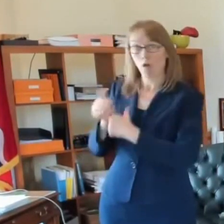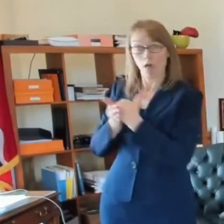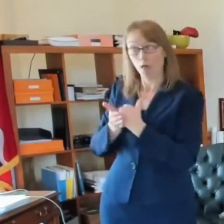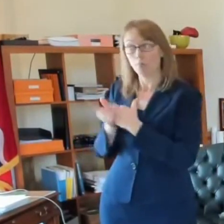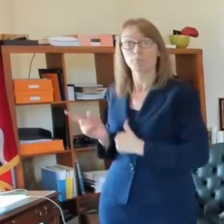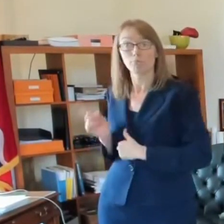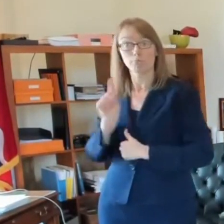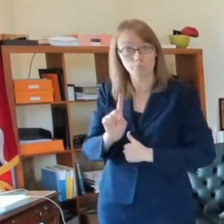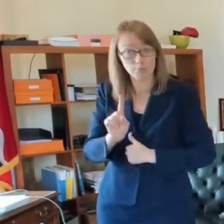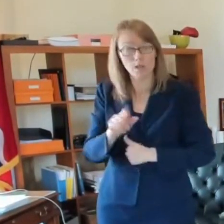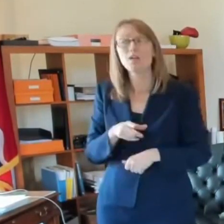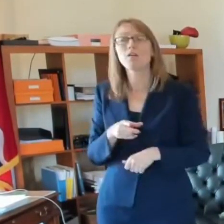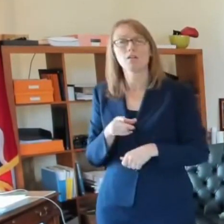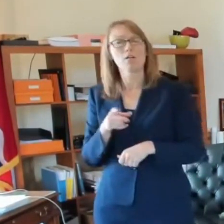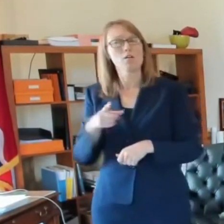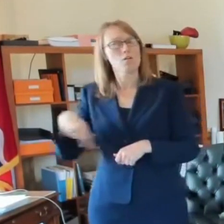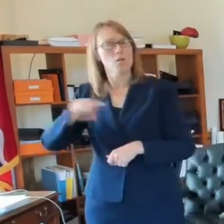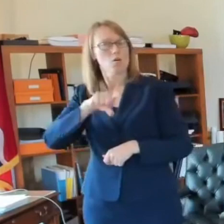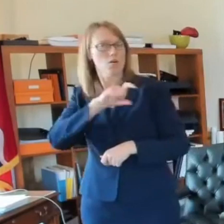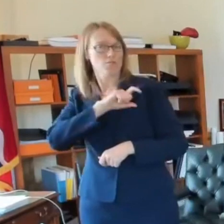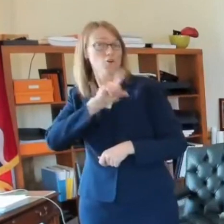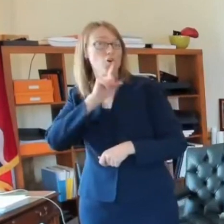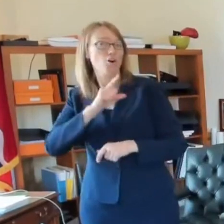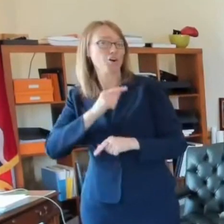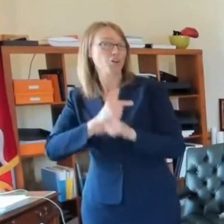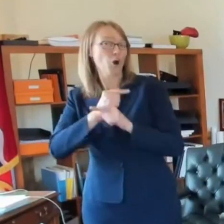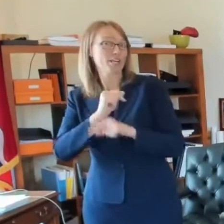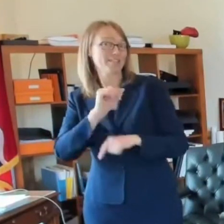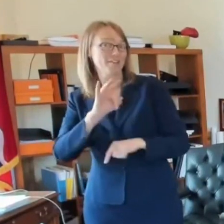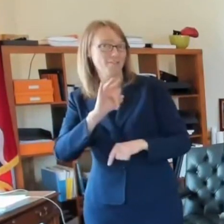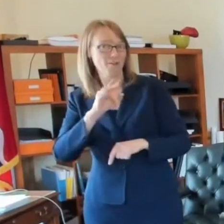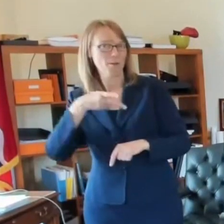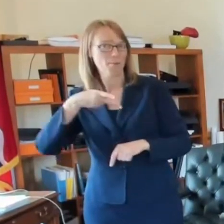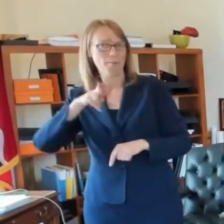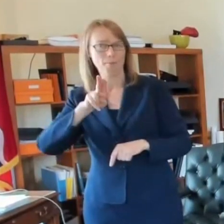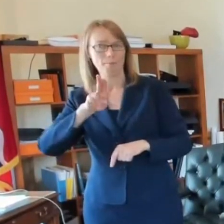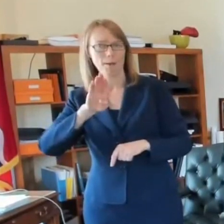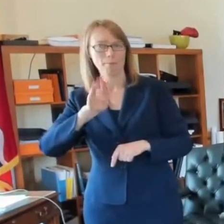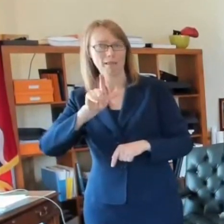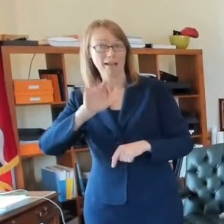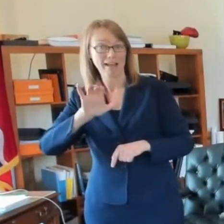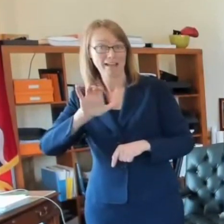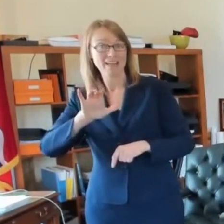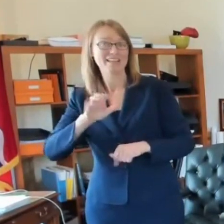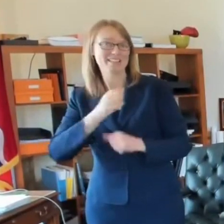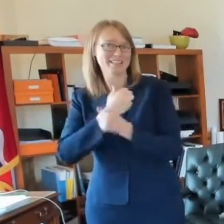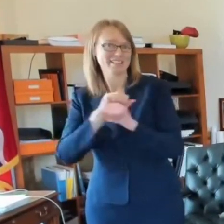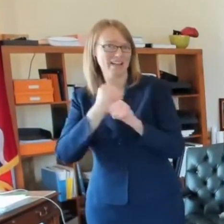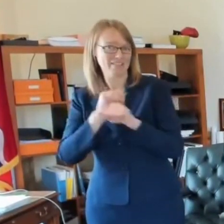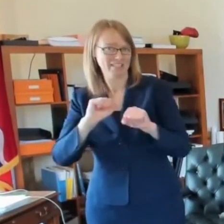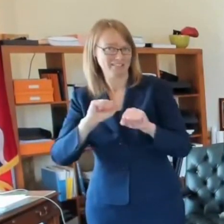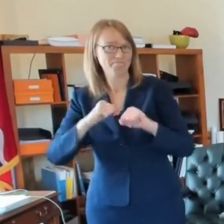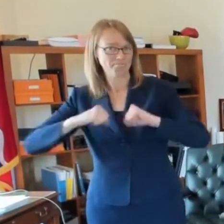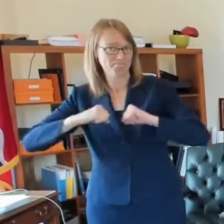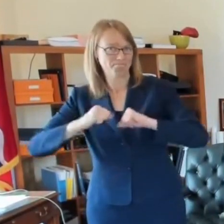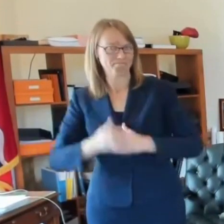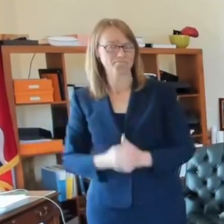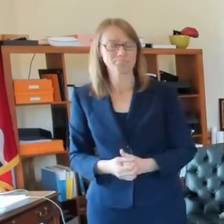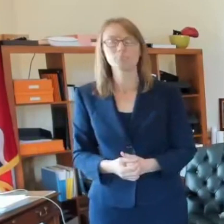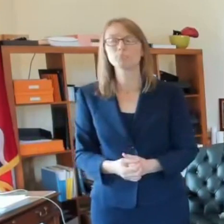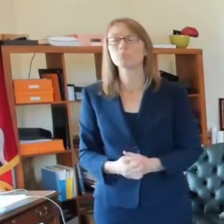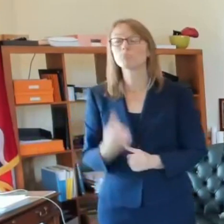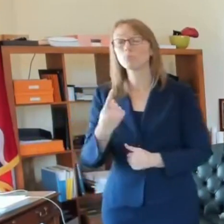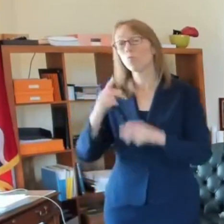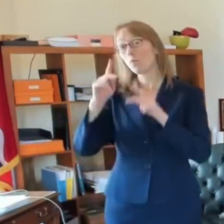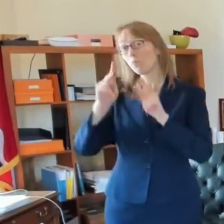guardians of public safety. Question about the residency, Mayor, from Lindy, wanting to know, does it affect all